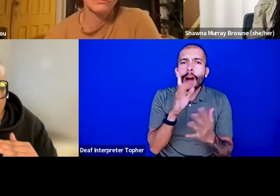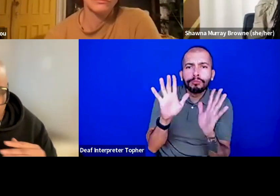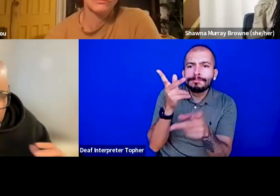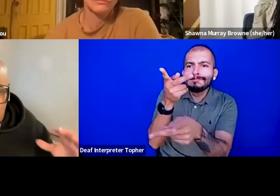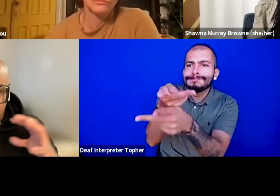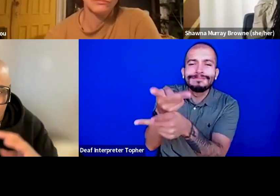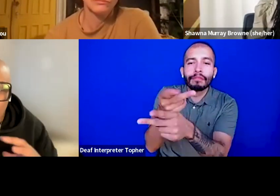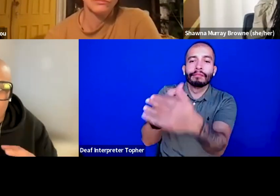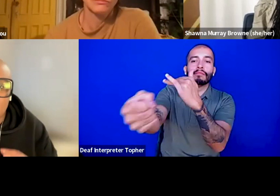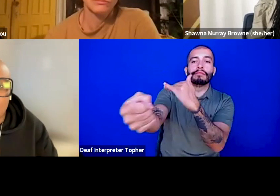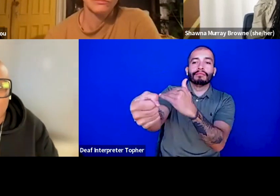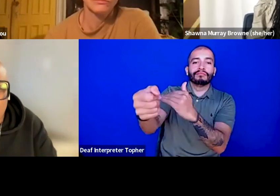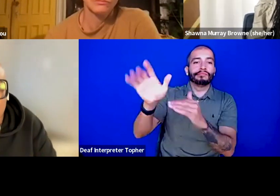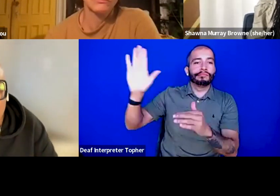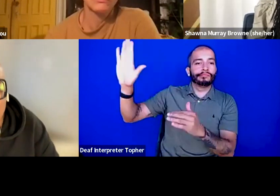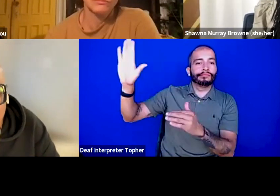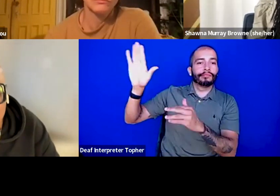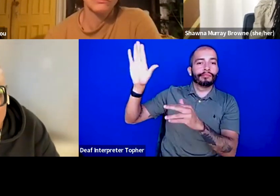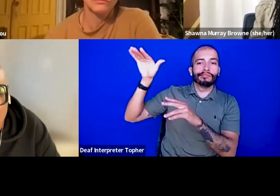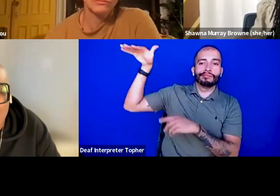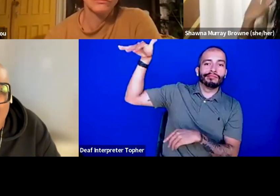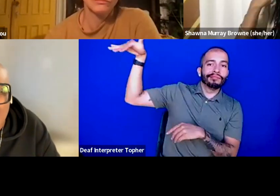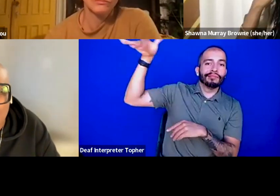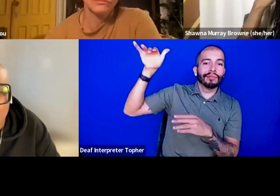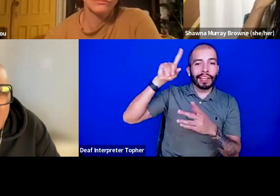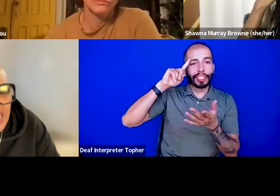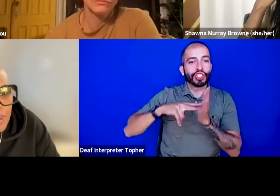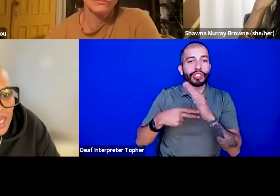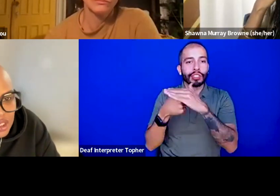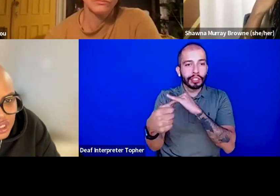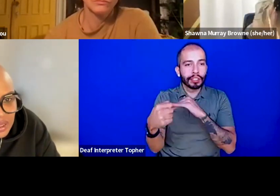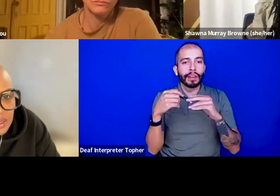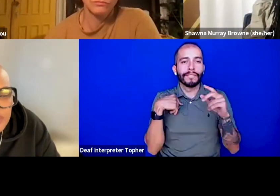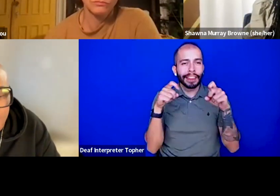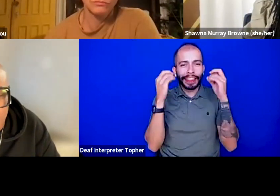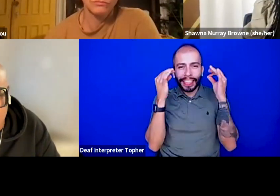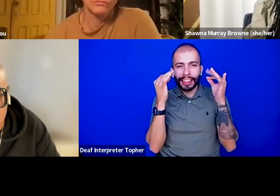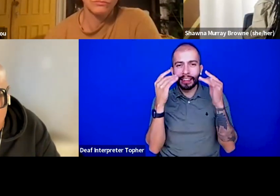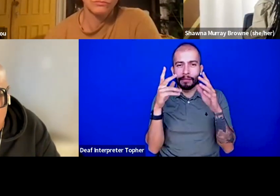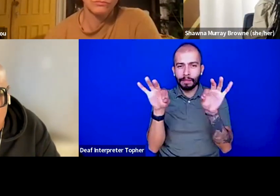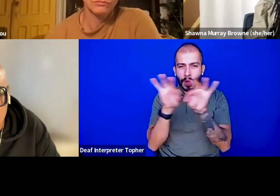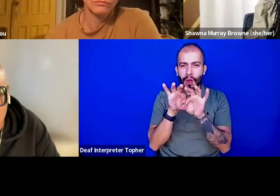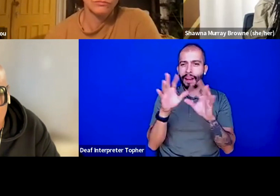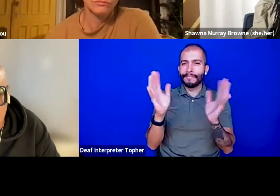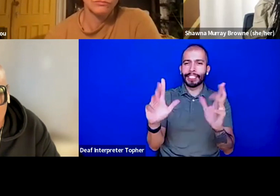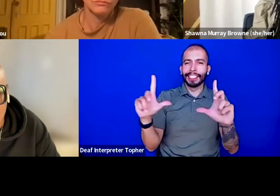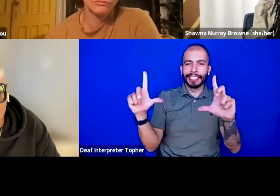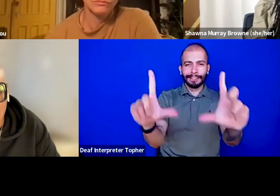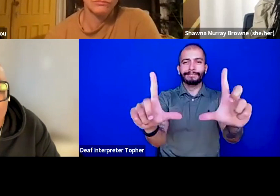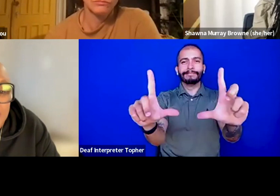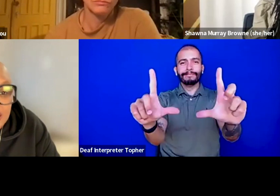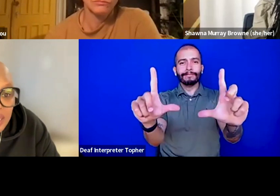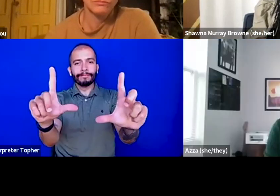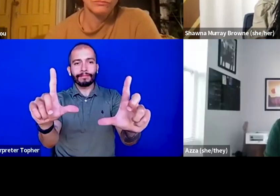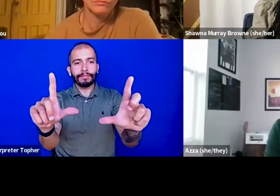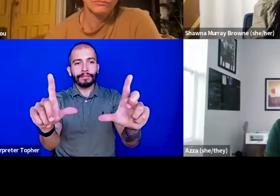undergird this framing of this conversation in that, in the apprehension of livabilities,